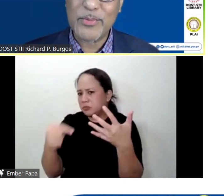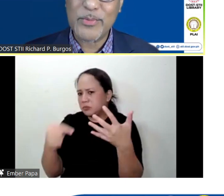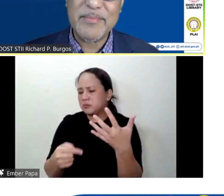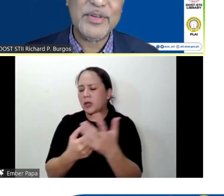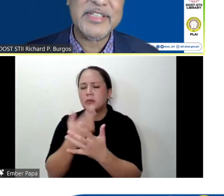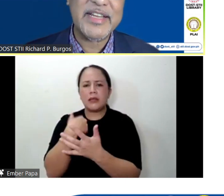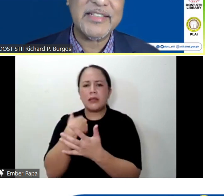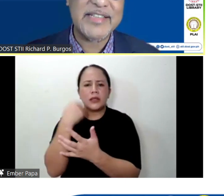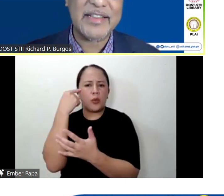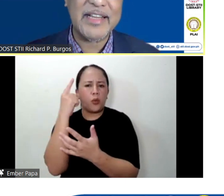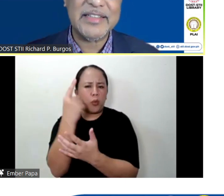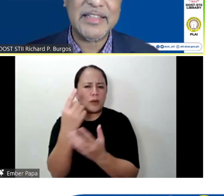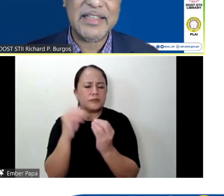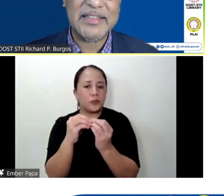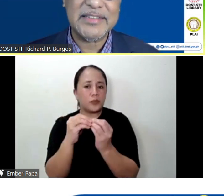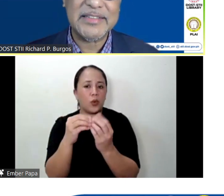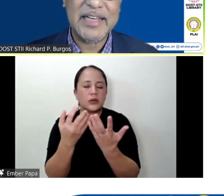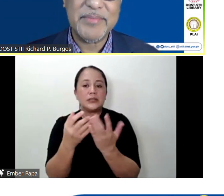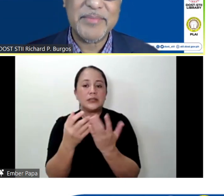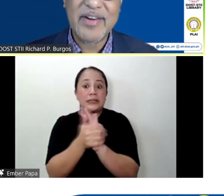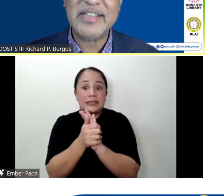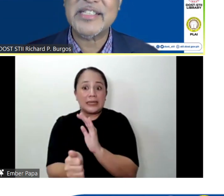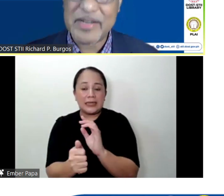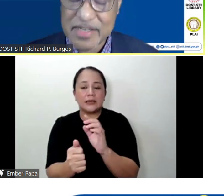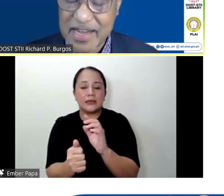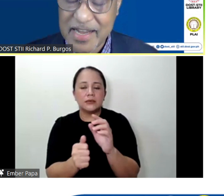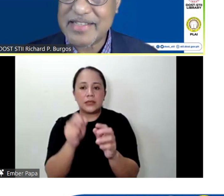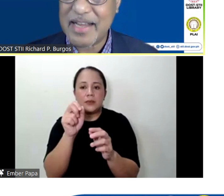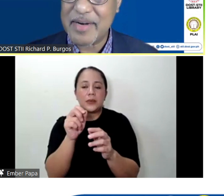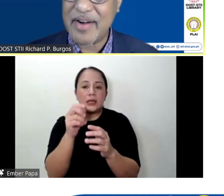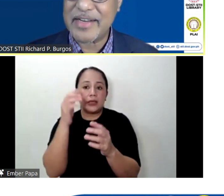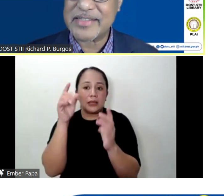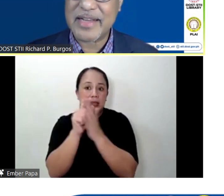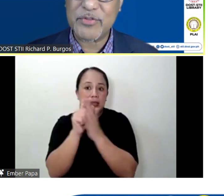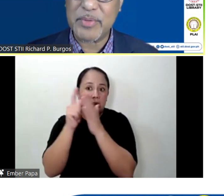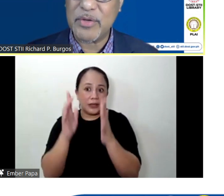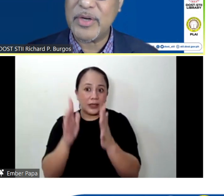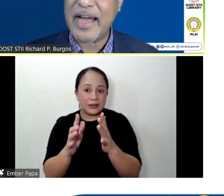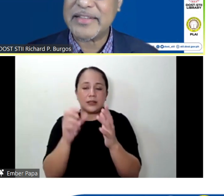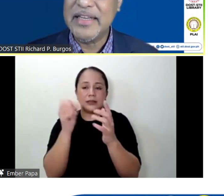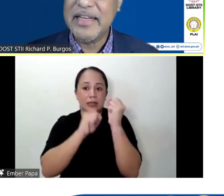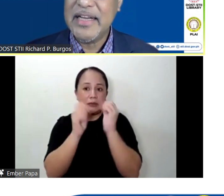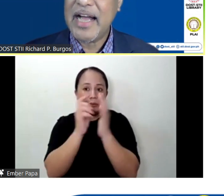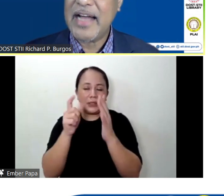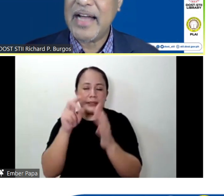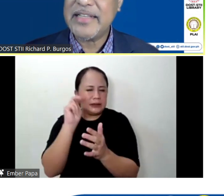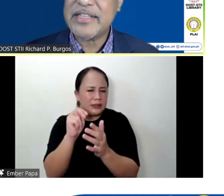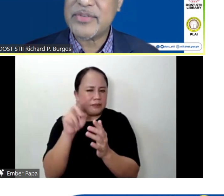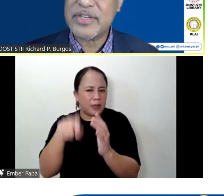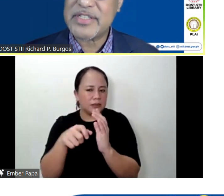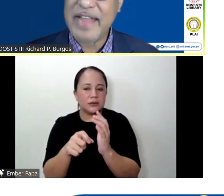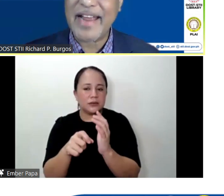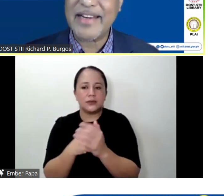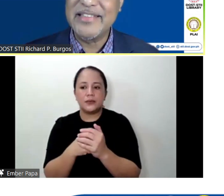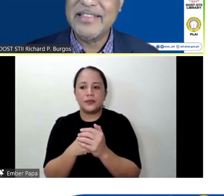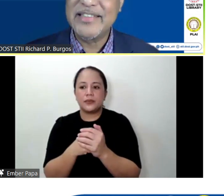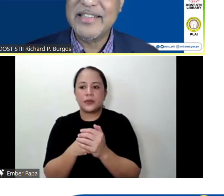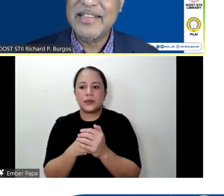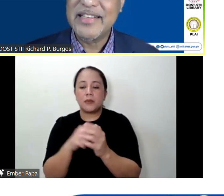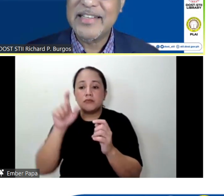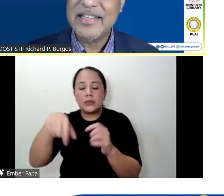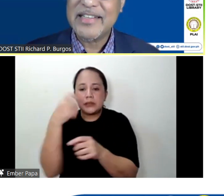also one more skill set that librarians, especially science librarians, have to be good at, and it is to